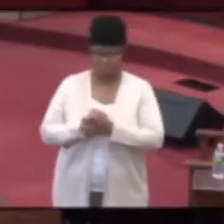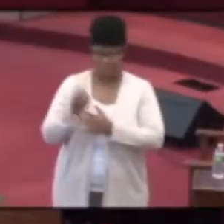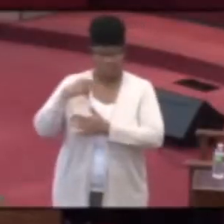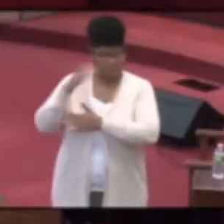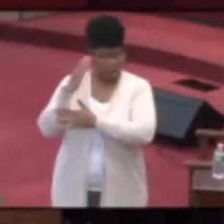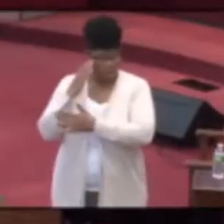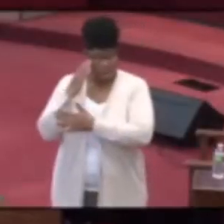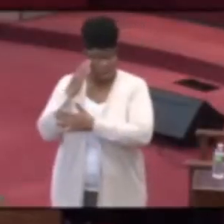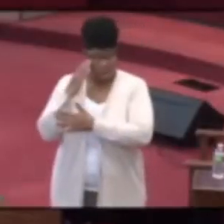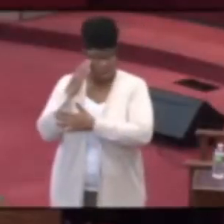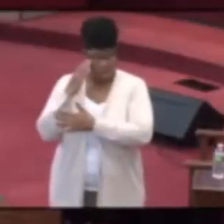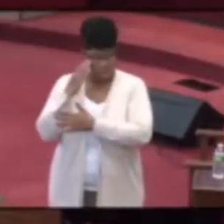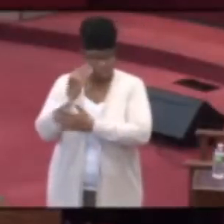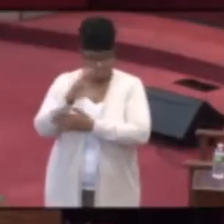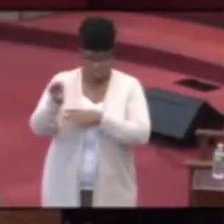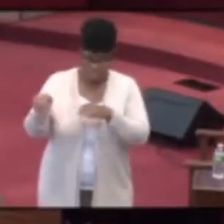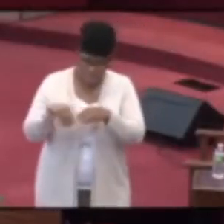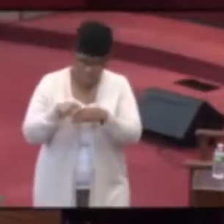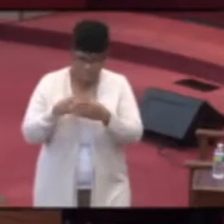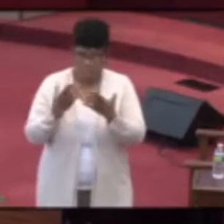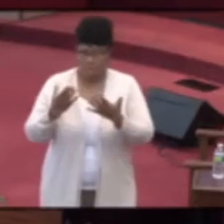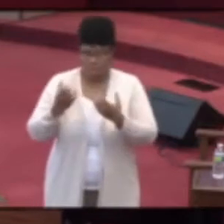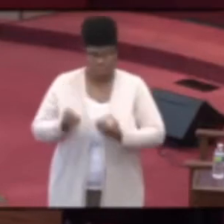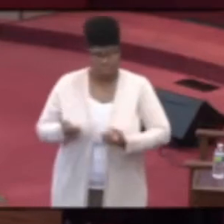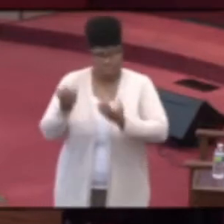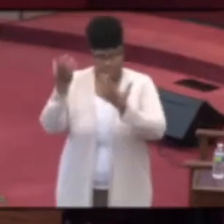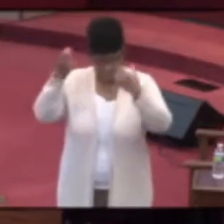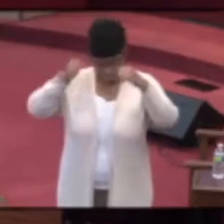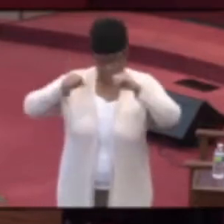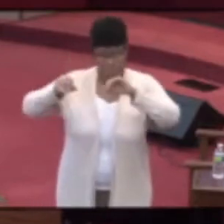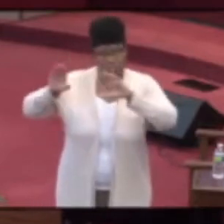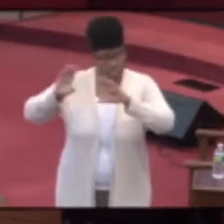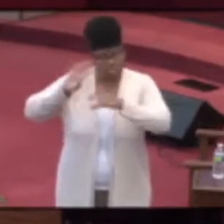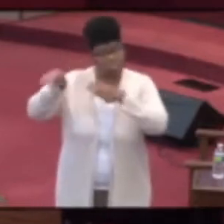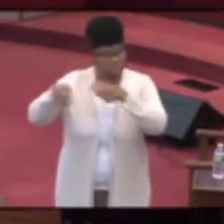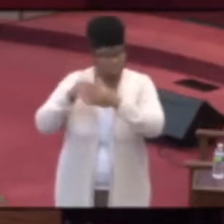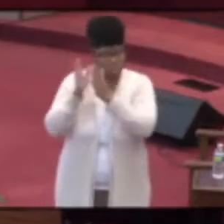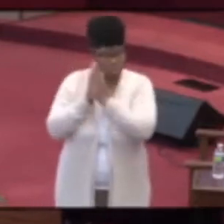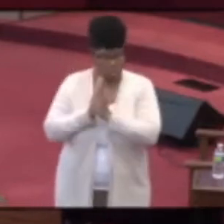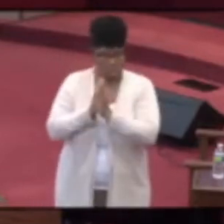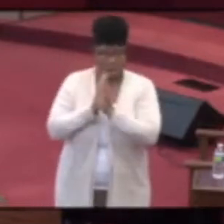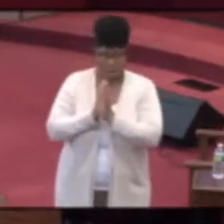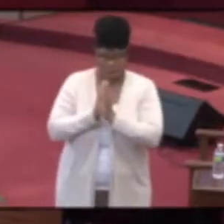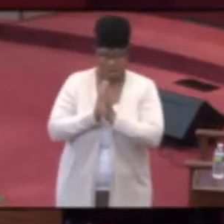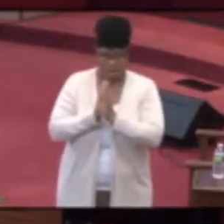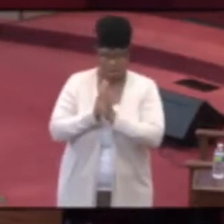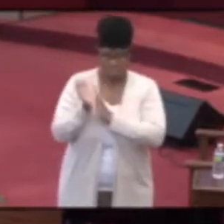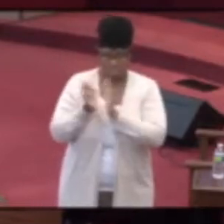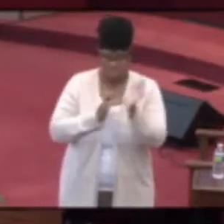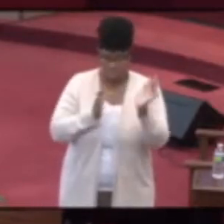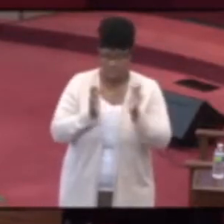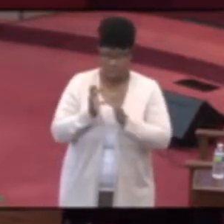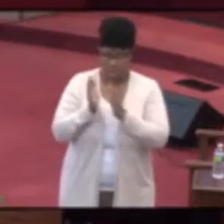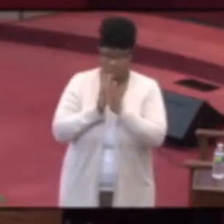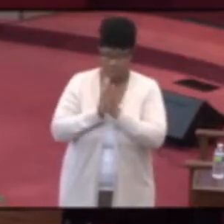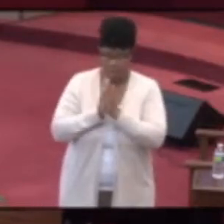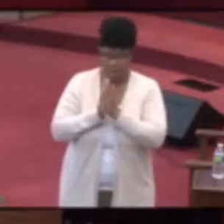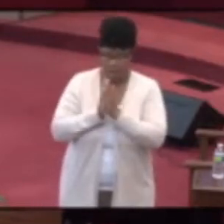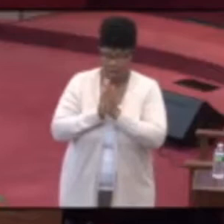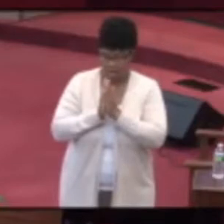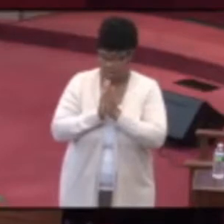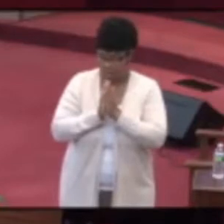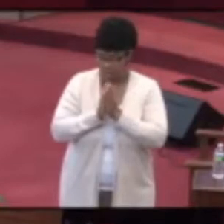don't we, that subject matter of sacrifice and surrender had to be a part of the prayers Jesus prayed that